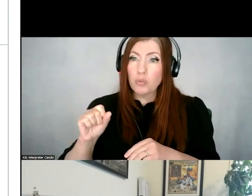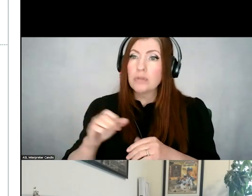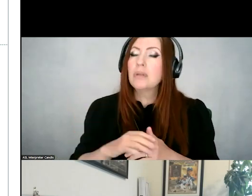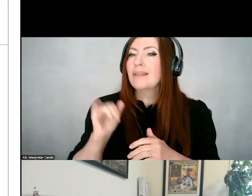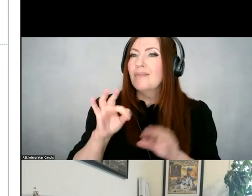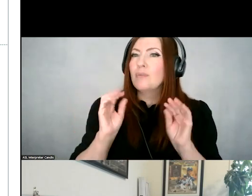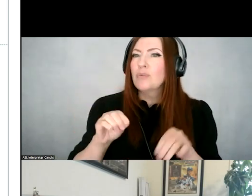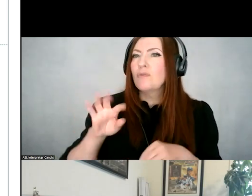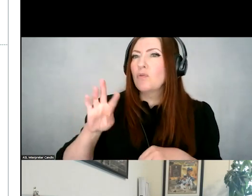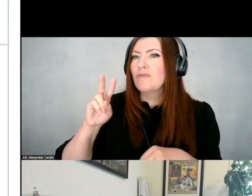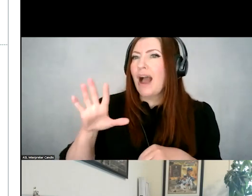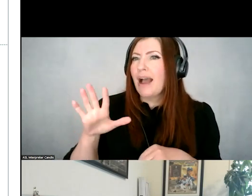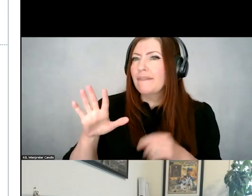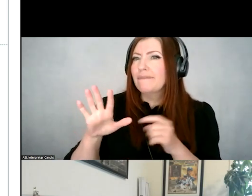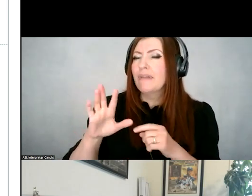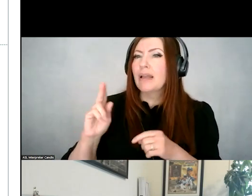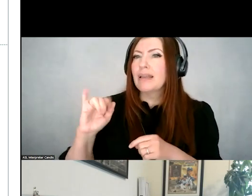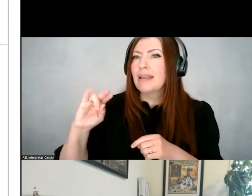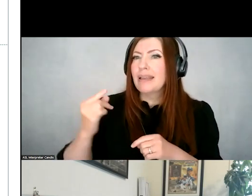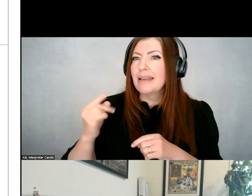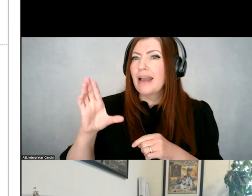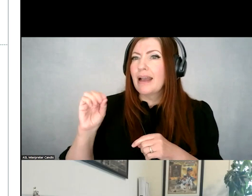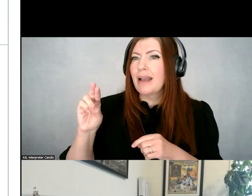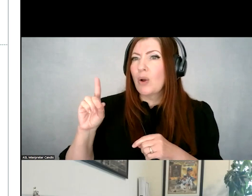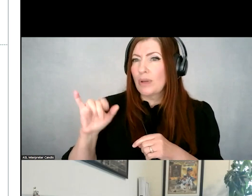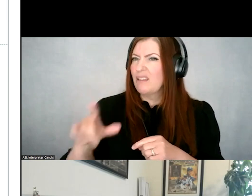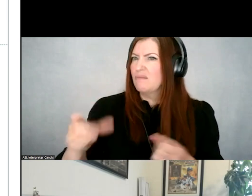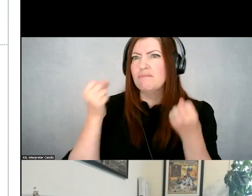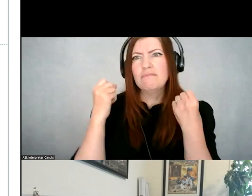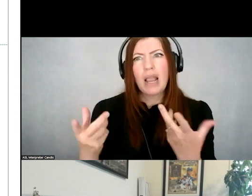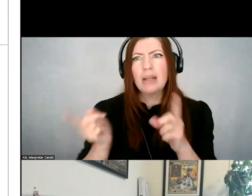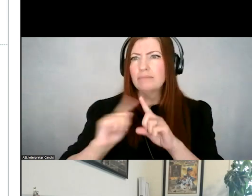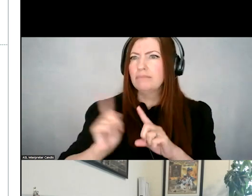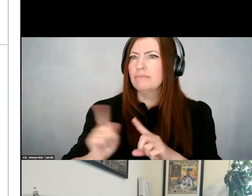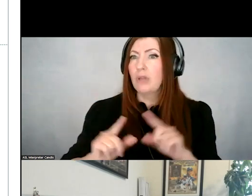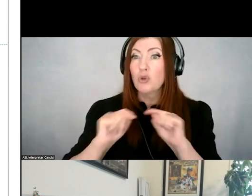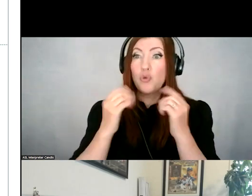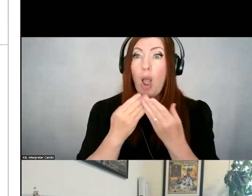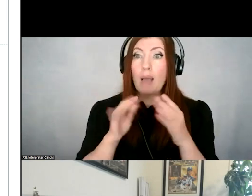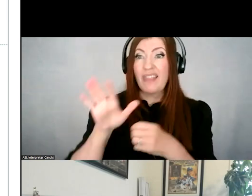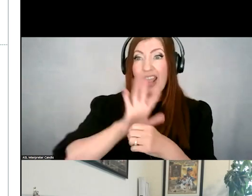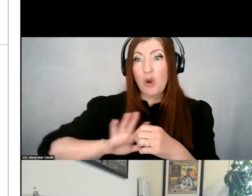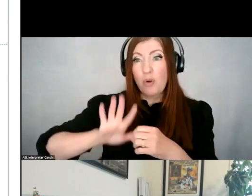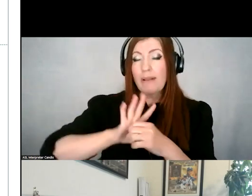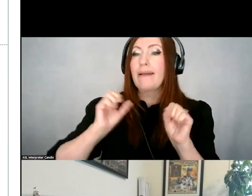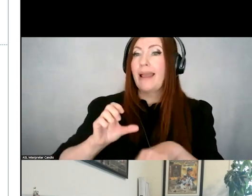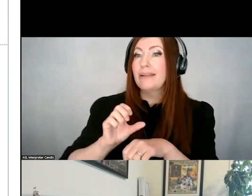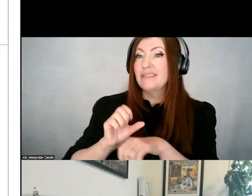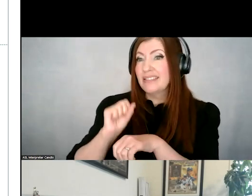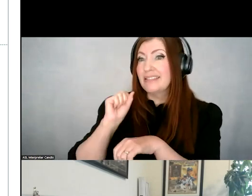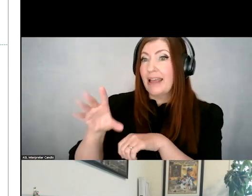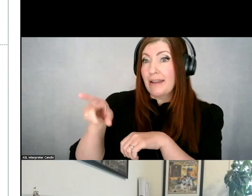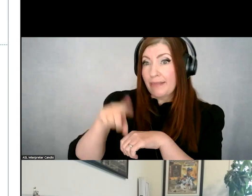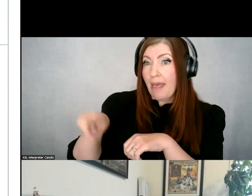the 425 area code, that's King County. There's a lot of tribes that are around that area, but we could send them something and they